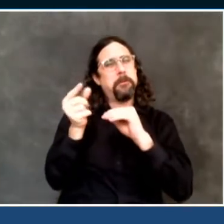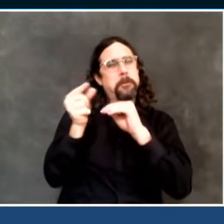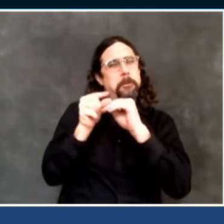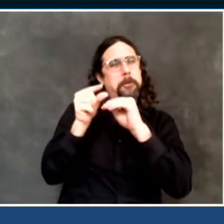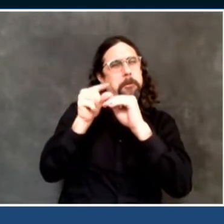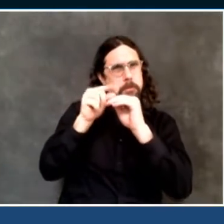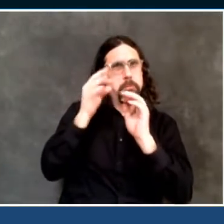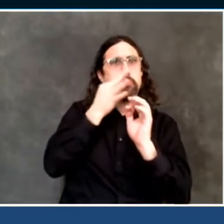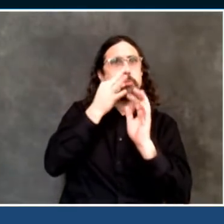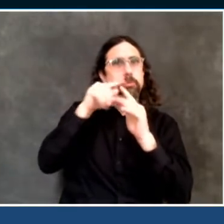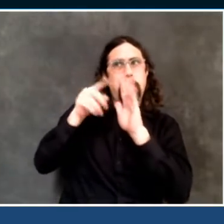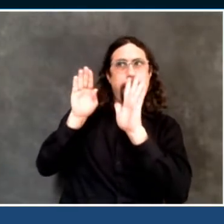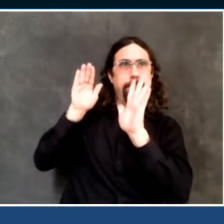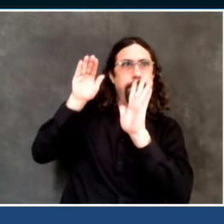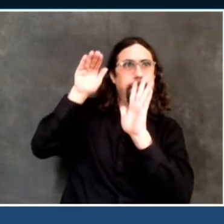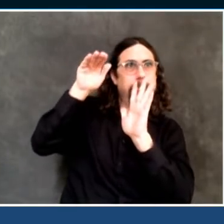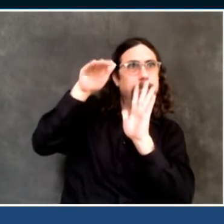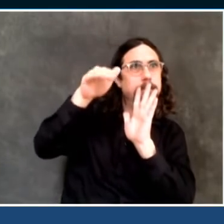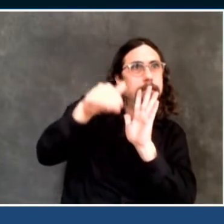positive.